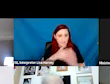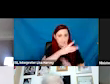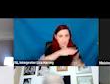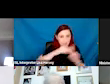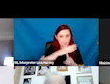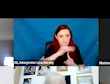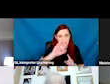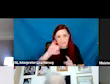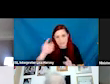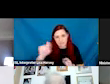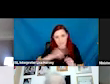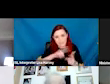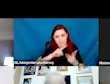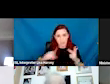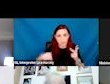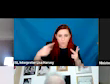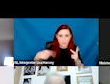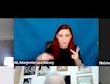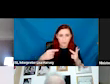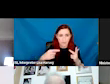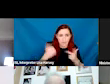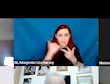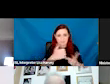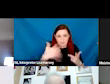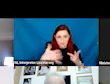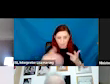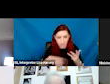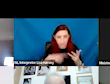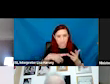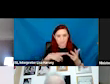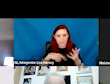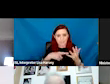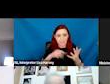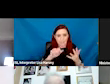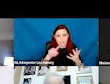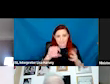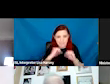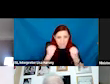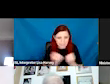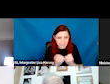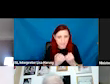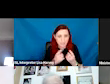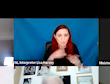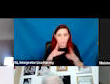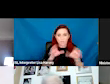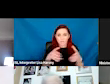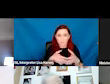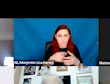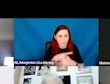ICT, wheelchairs, assistive technology, aging society, working groups.